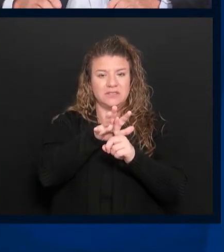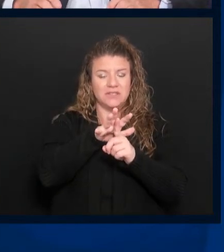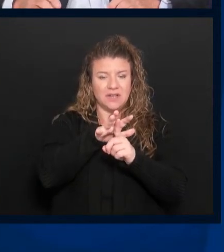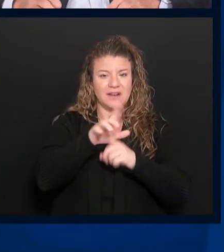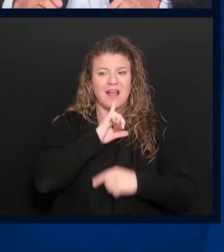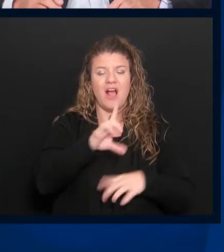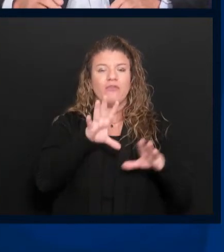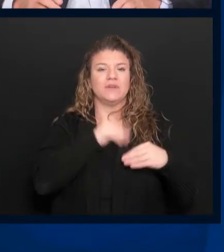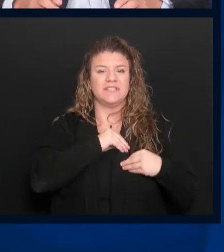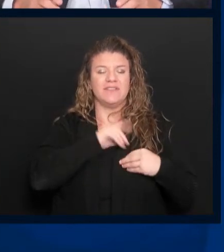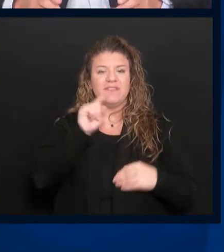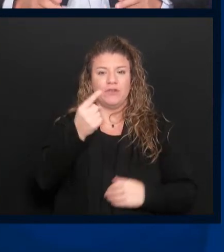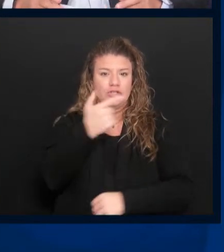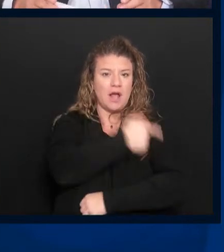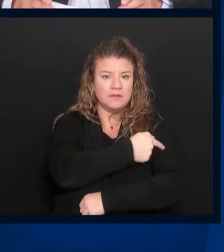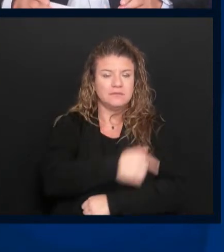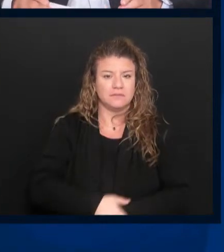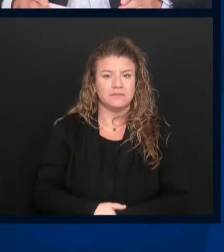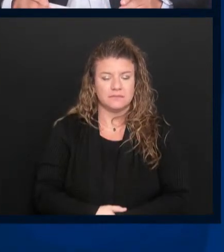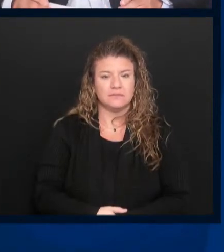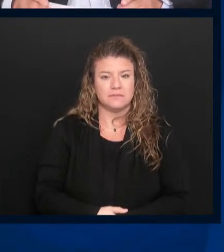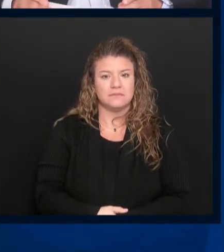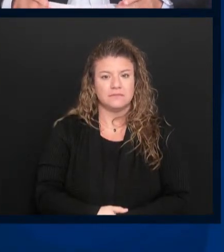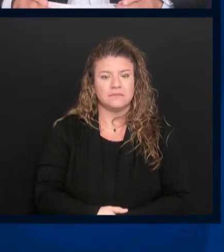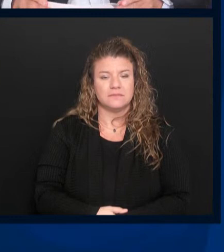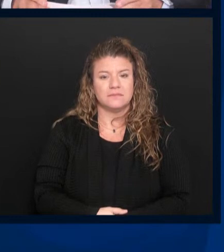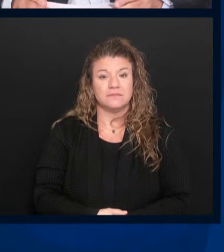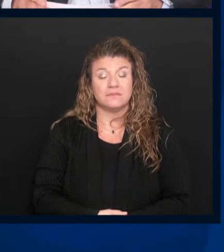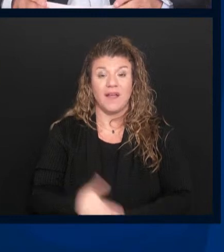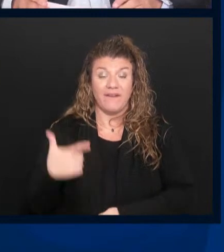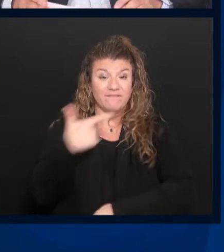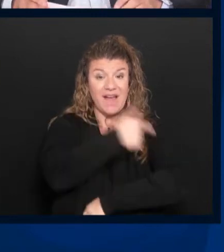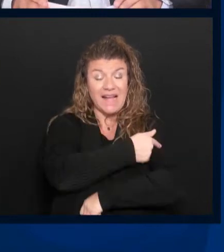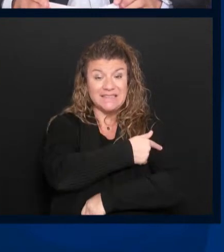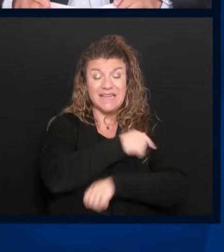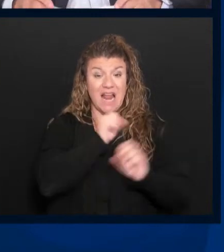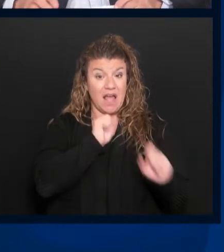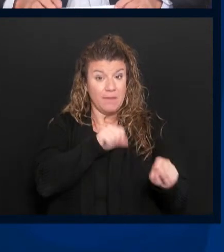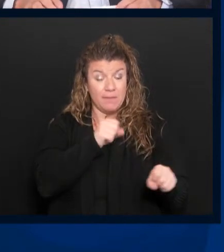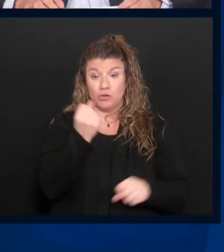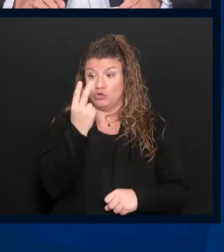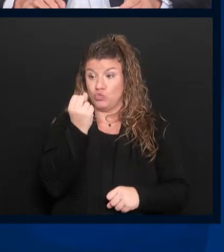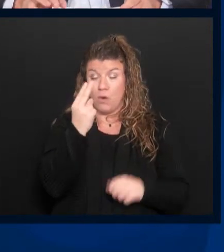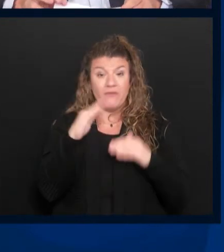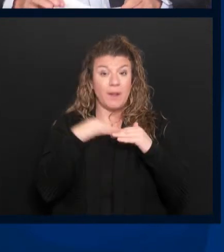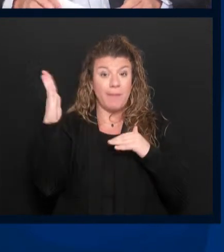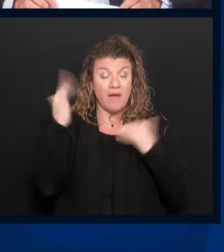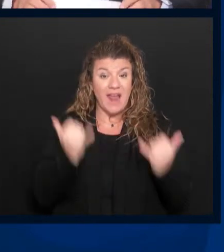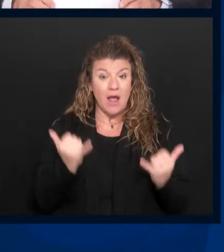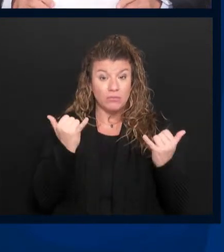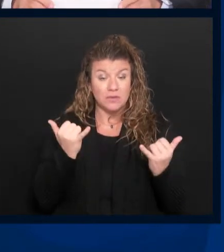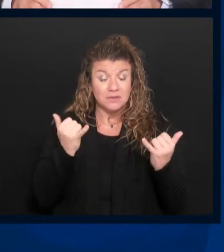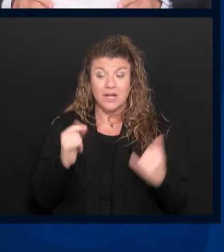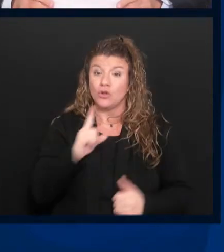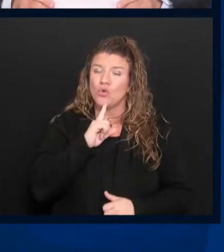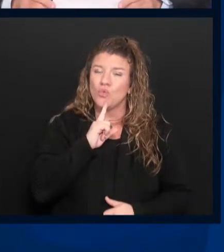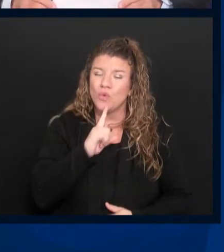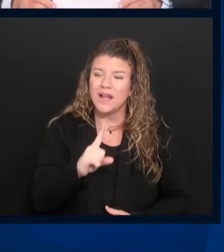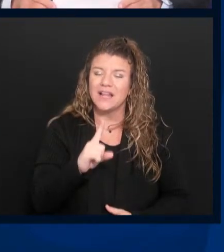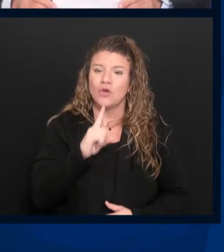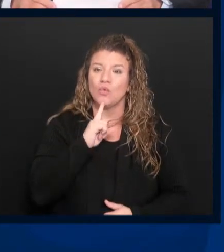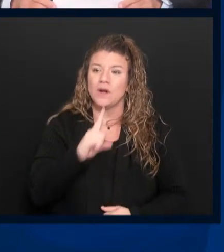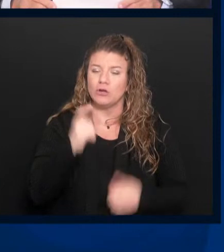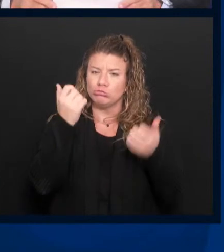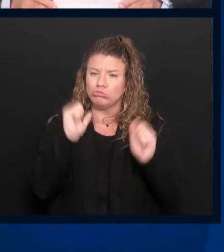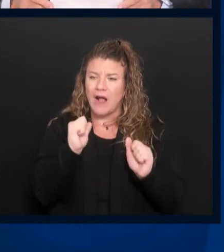that have received the first shot. Vaccine eligibility is 12 and above right now. They're really contemplating going all